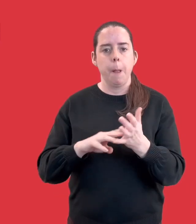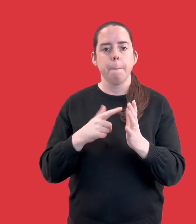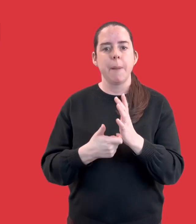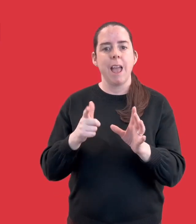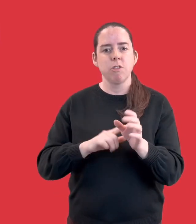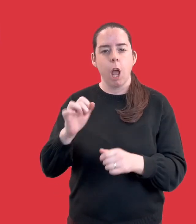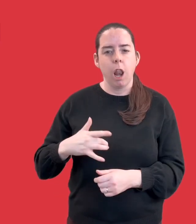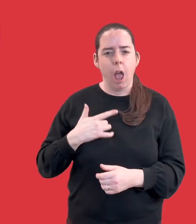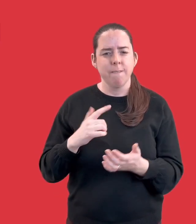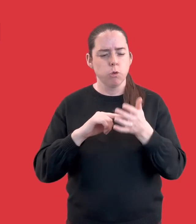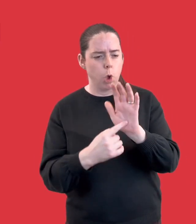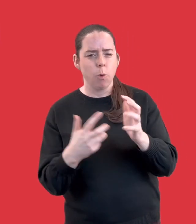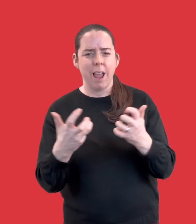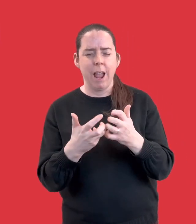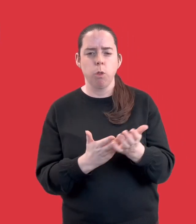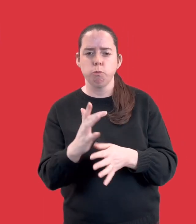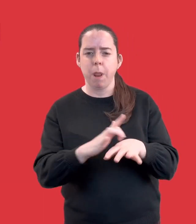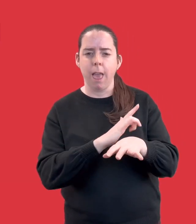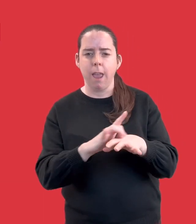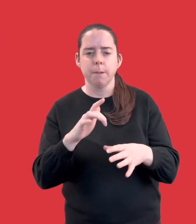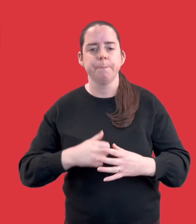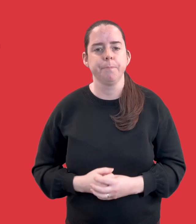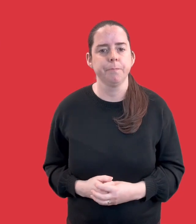How is Mary's life depicted in this staging?